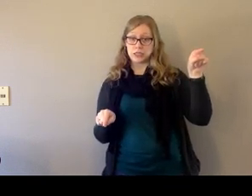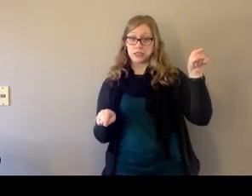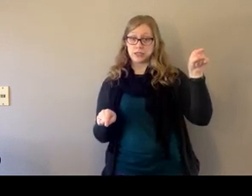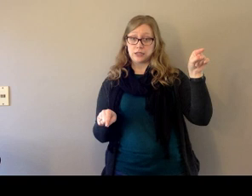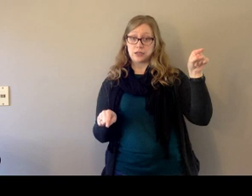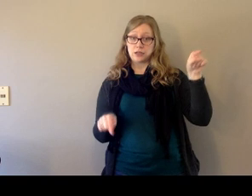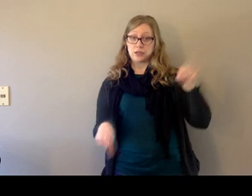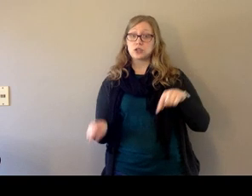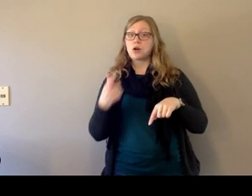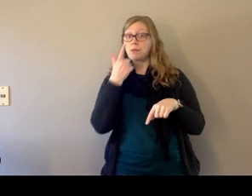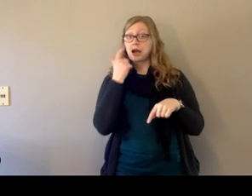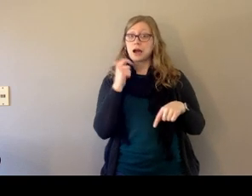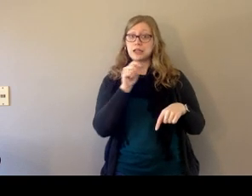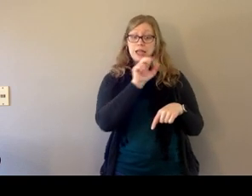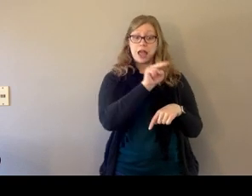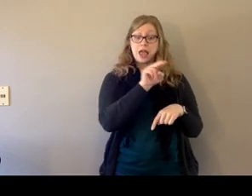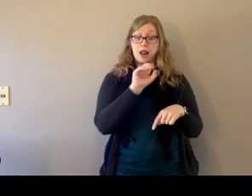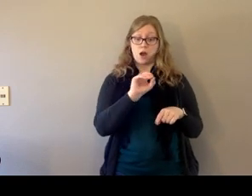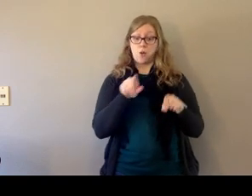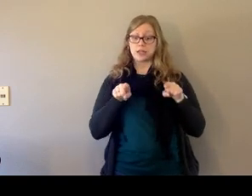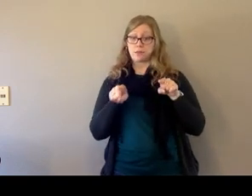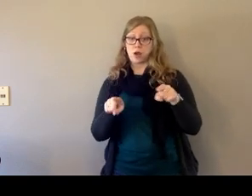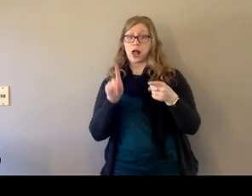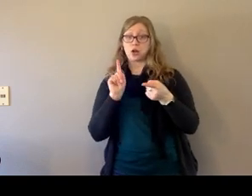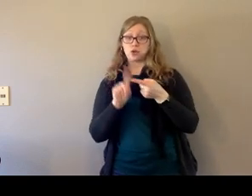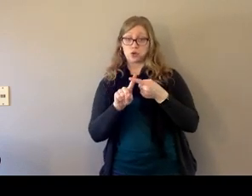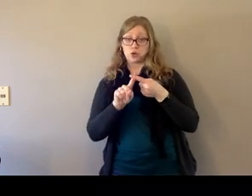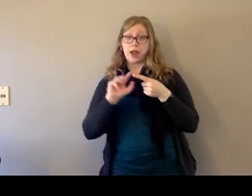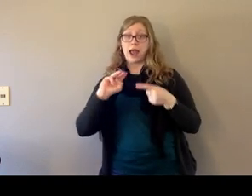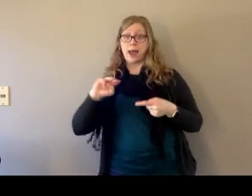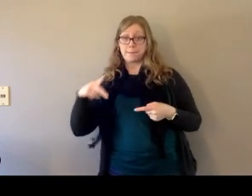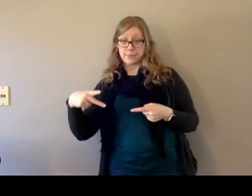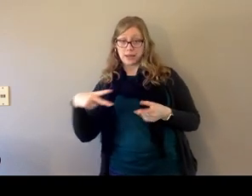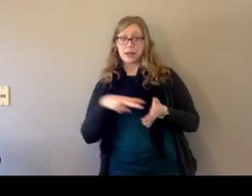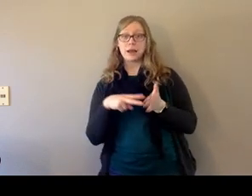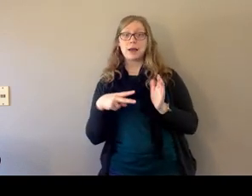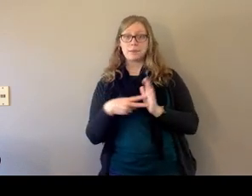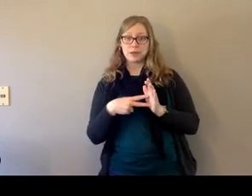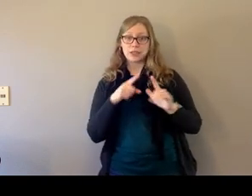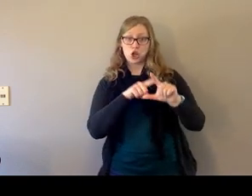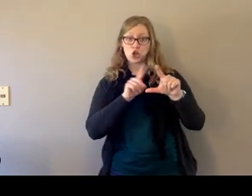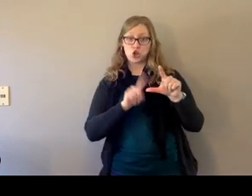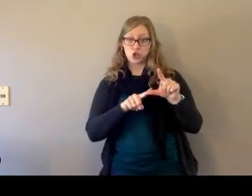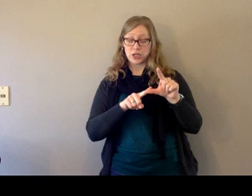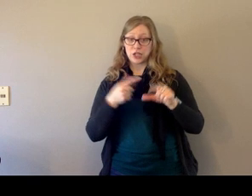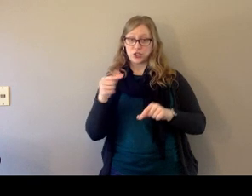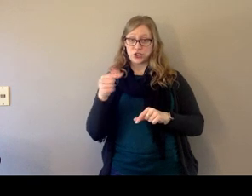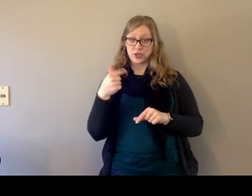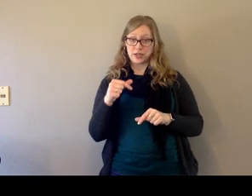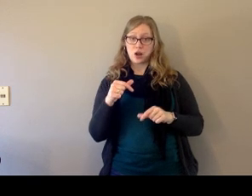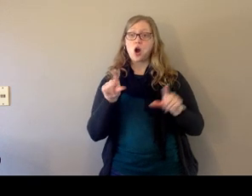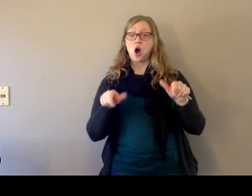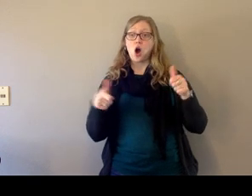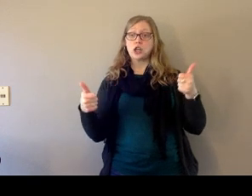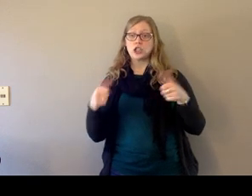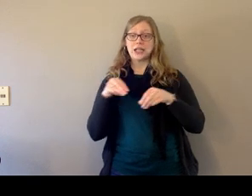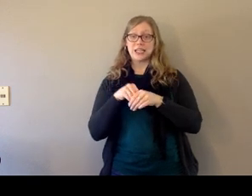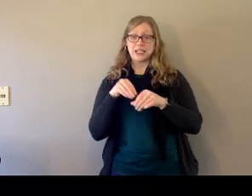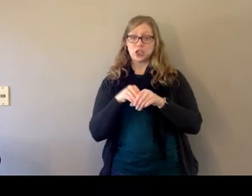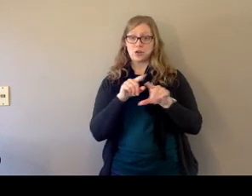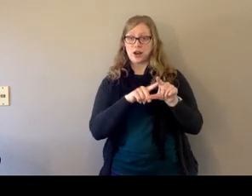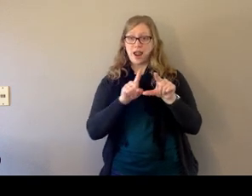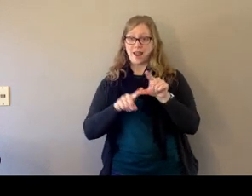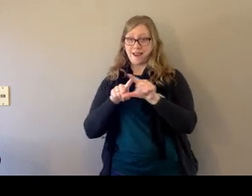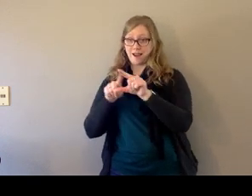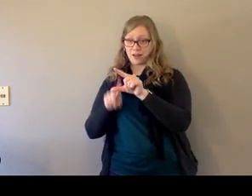to MP, that these green angles were alternate interior angles, and therefore they are congruent. So angle